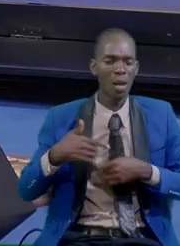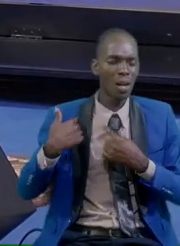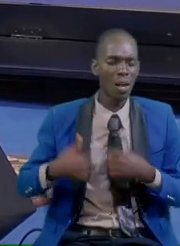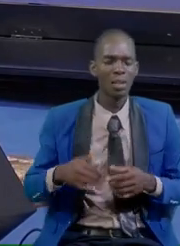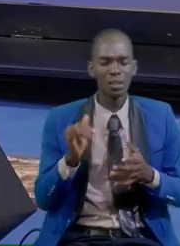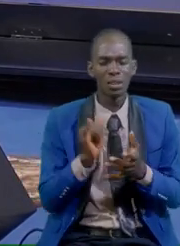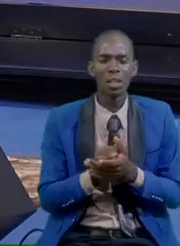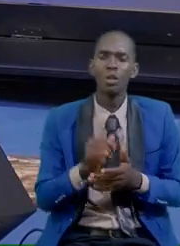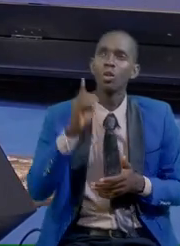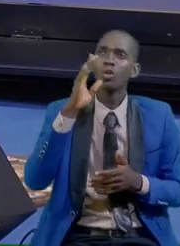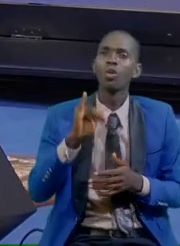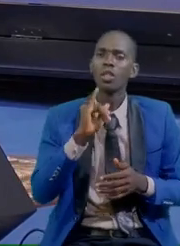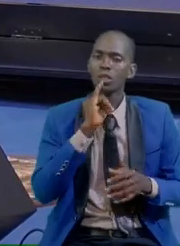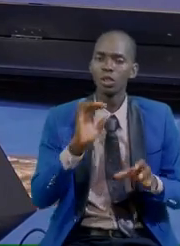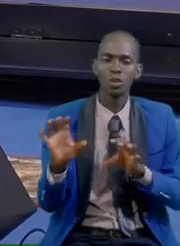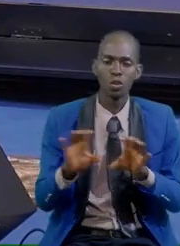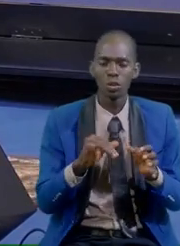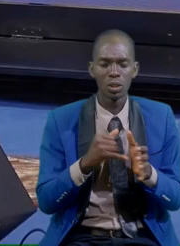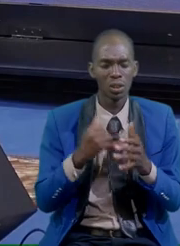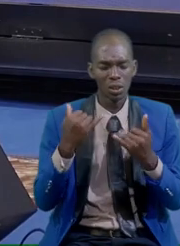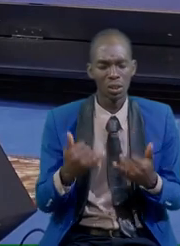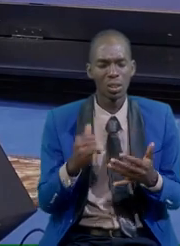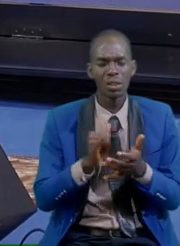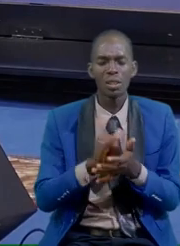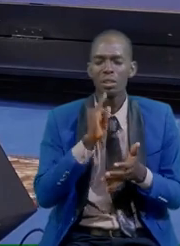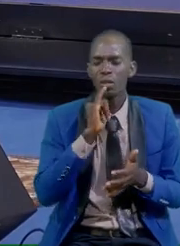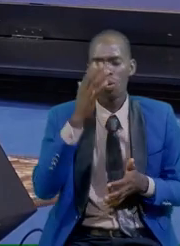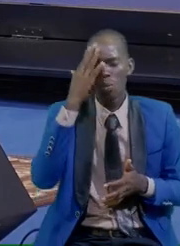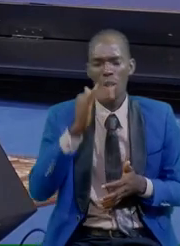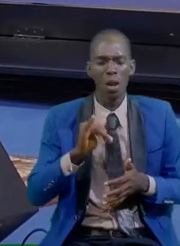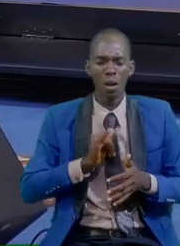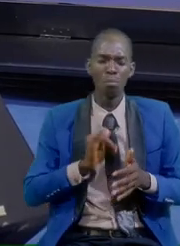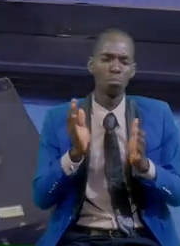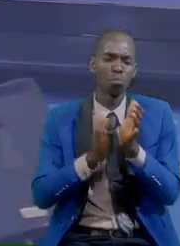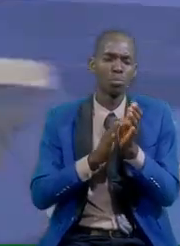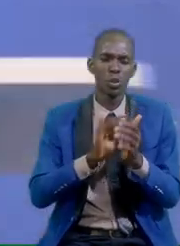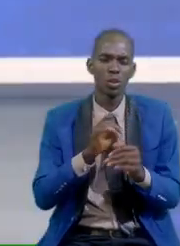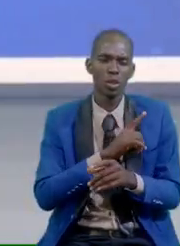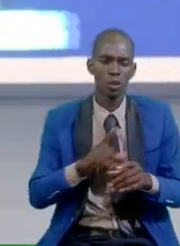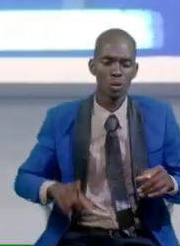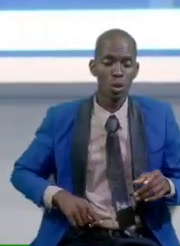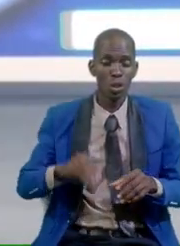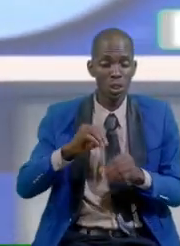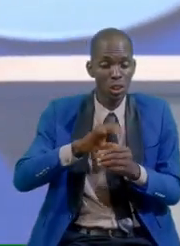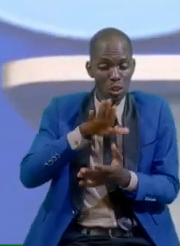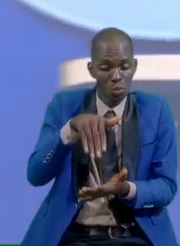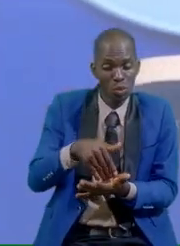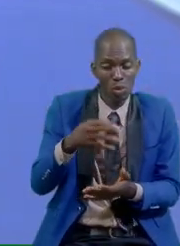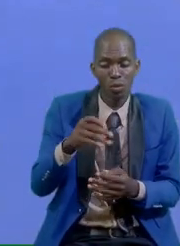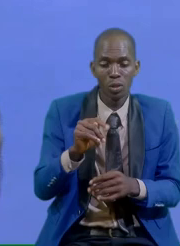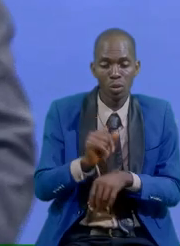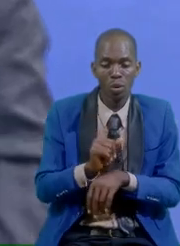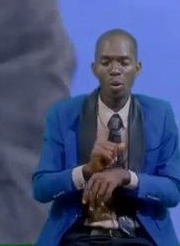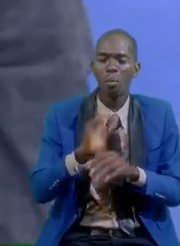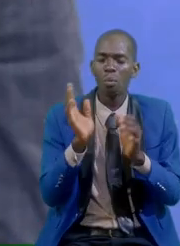it now. That's why I'm praising the Lord. Before the manifestation, you praise the Lord. In the middle of the manifestation, you're praising the Lord.